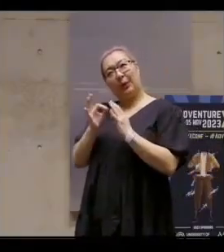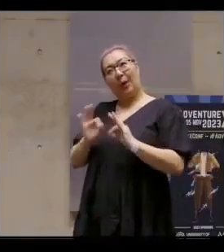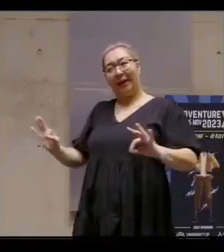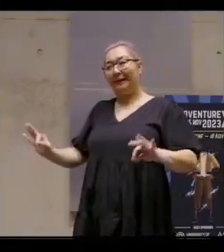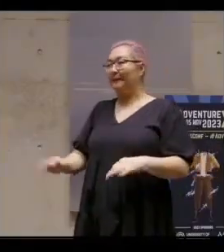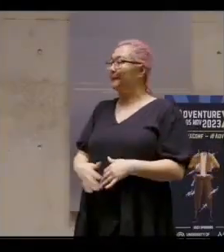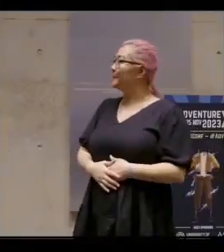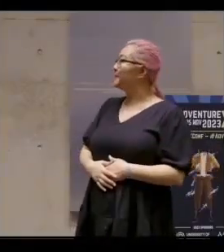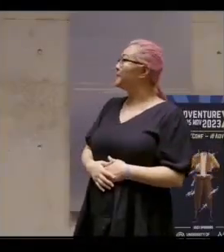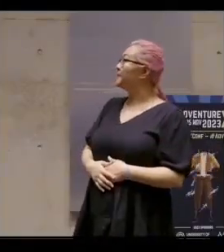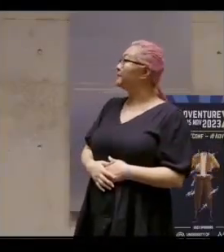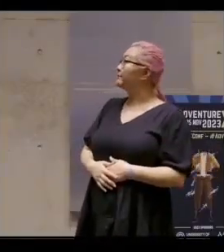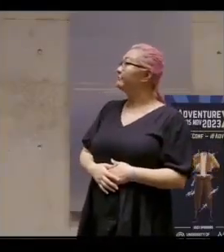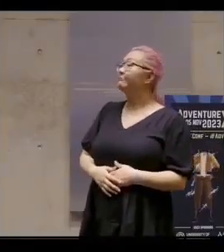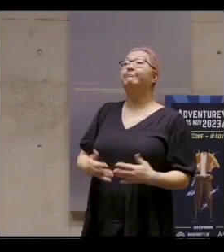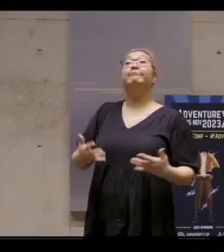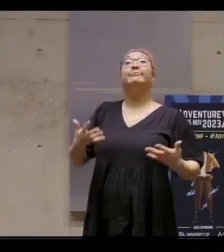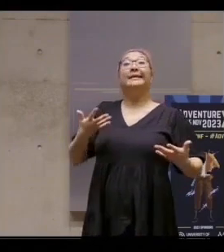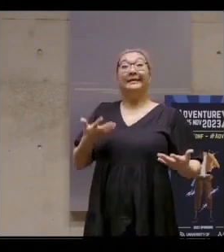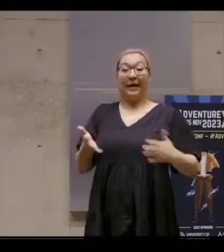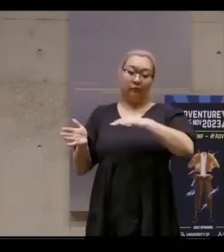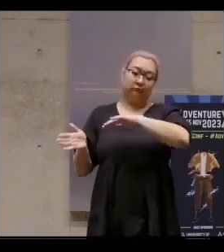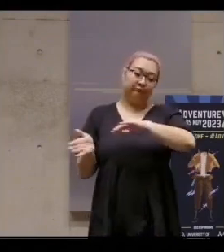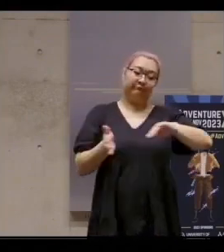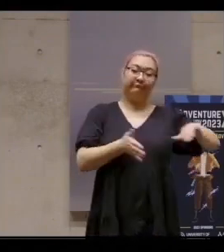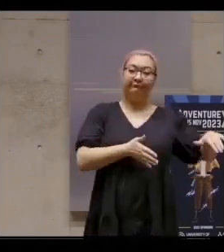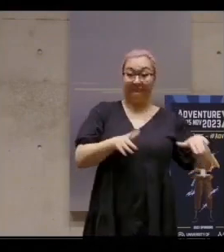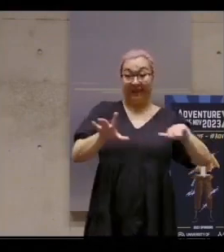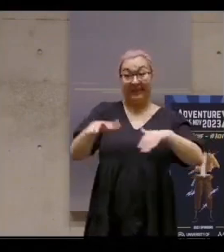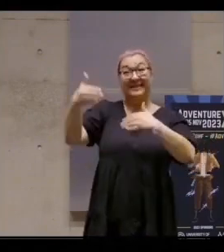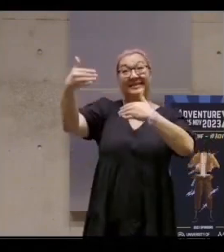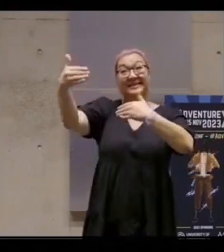So let's talk about planning the session.